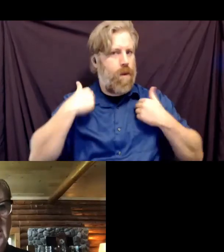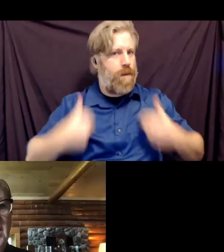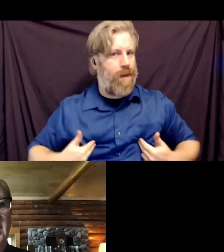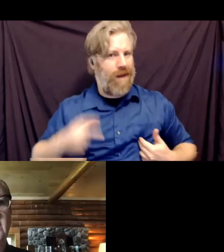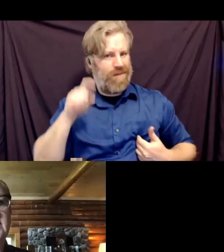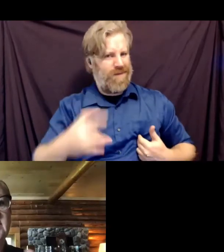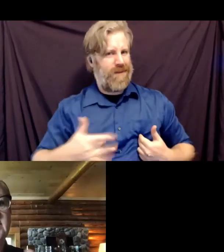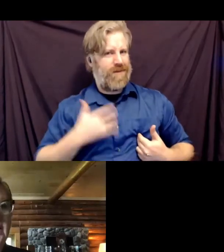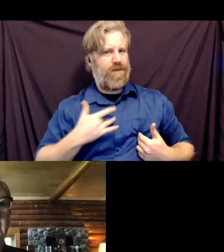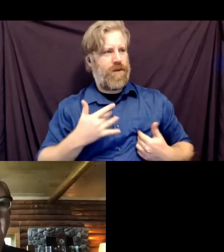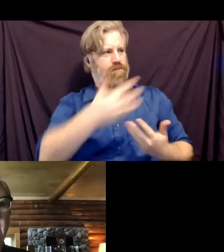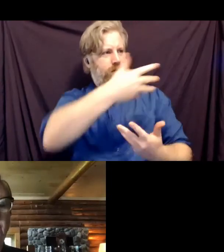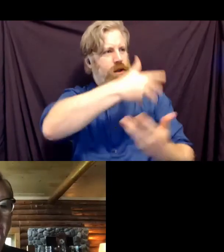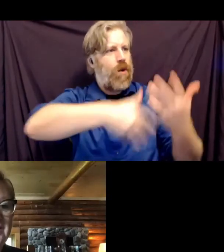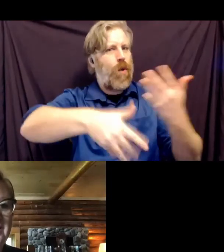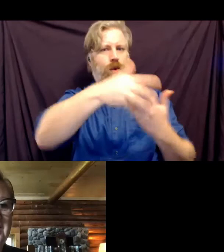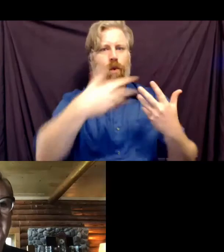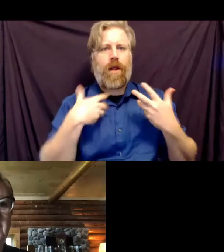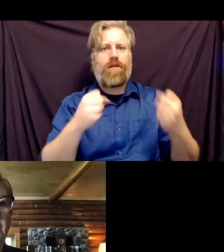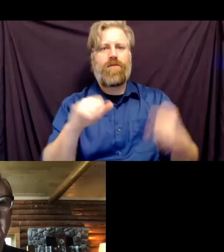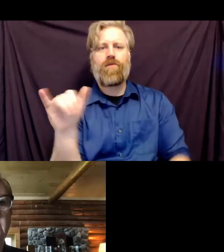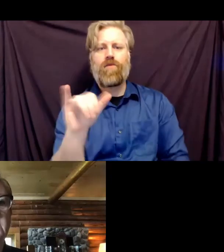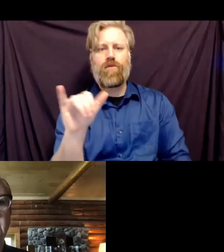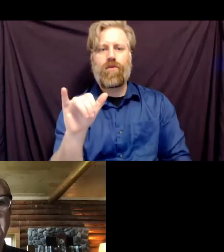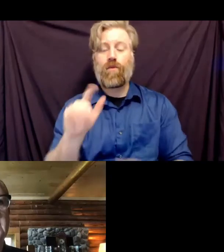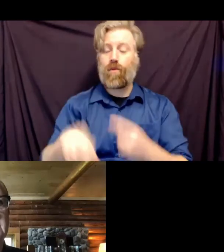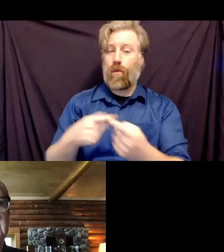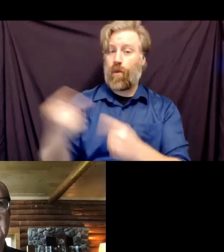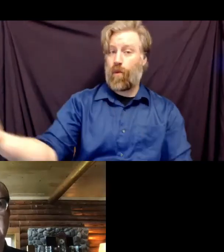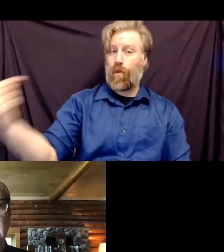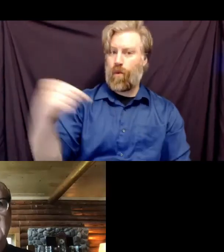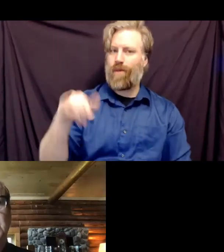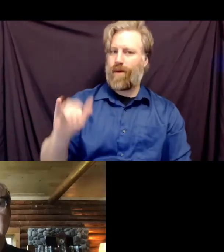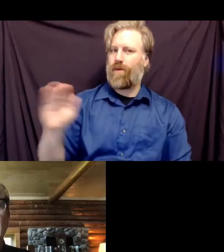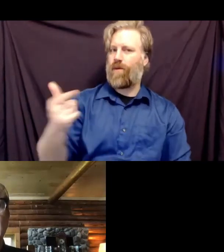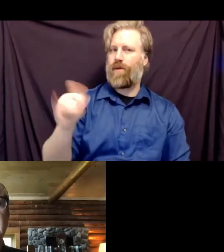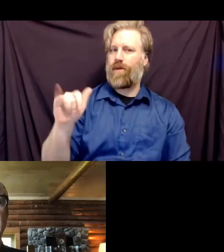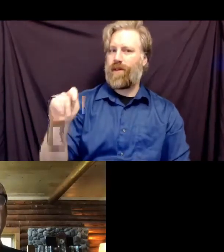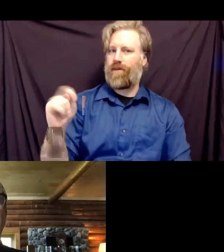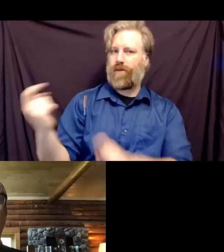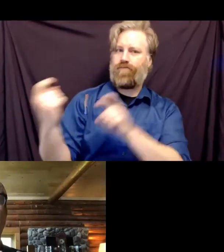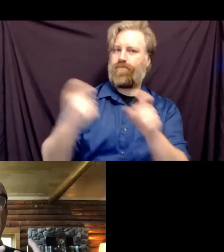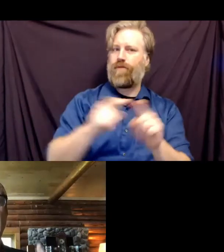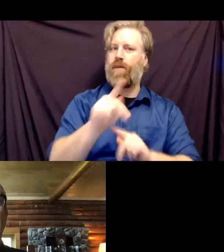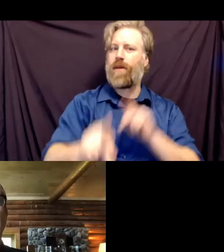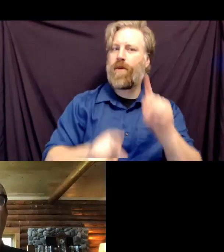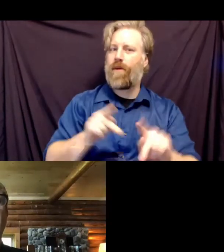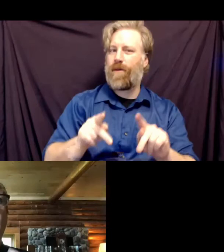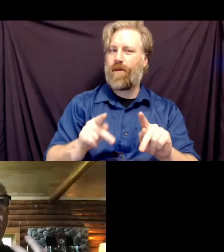well-being. And that's, I think, the gift that you bring to the team when you come, Jerry, because it's not just Qigong, it's also